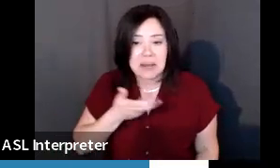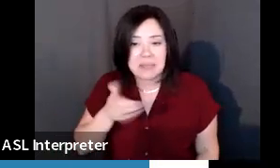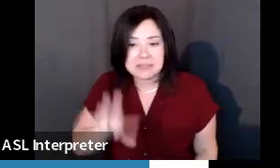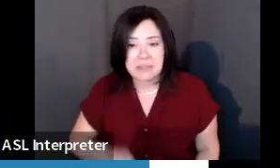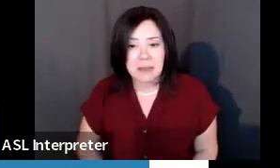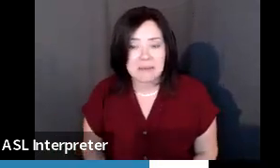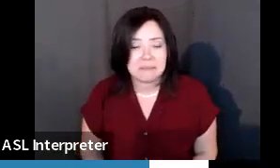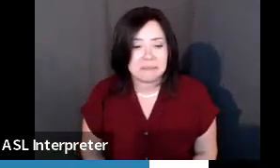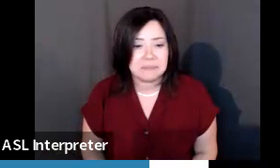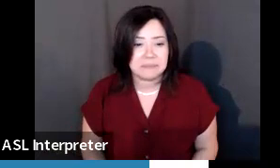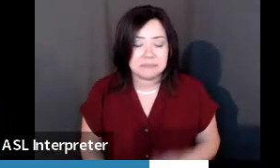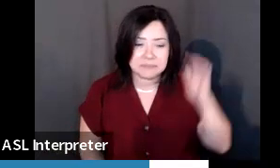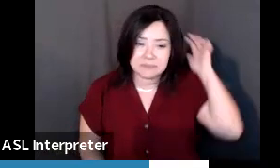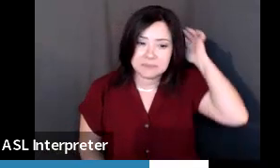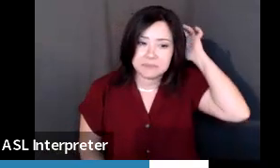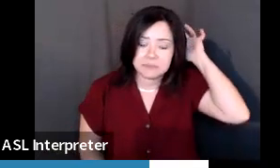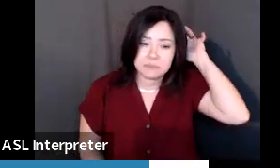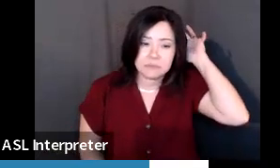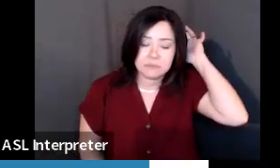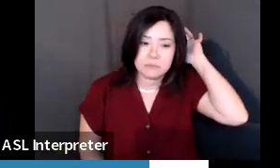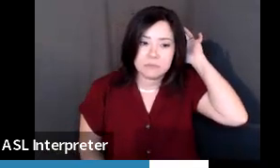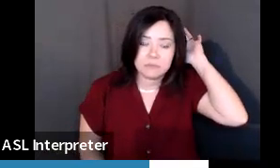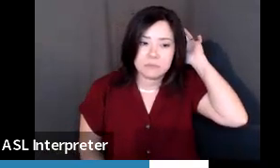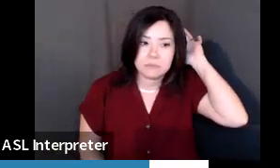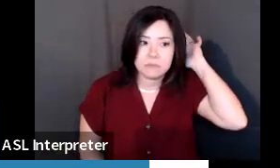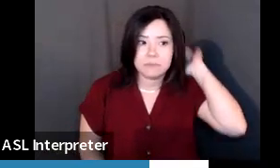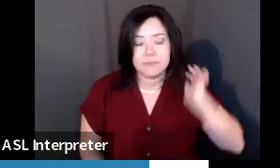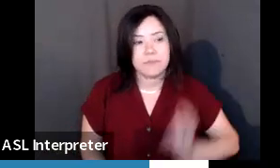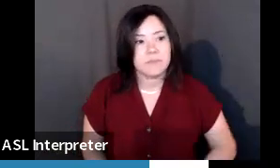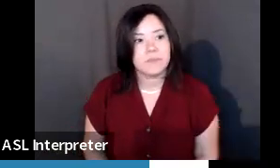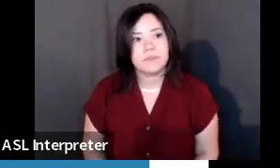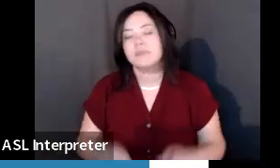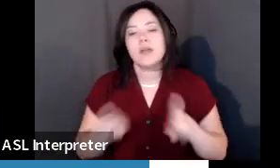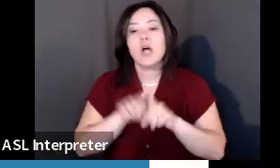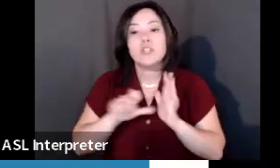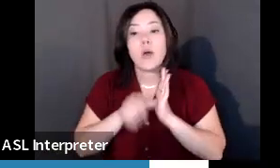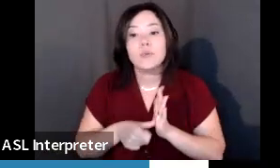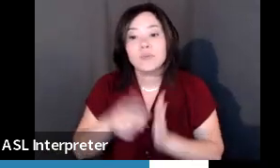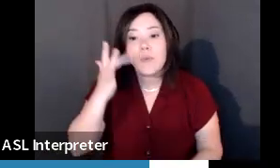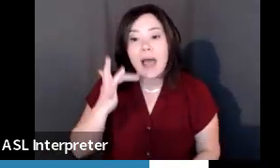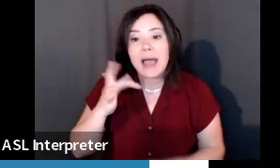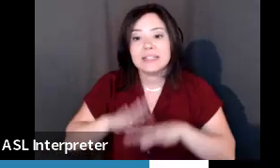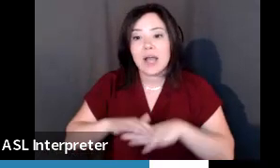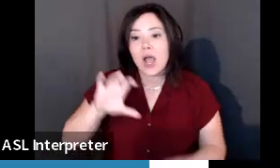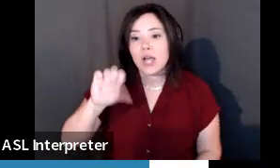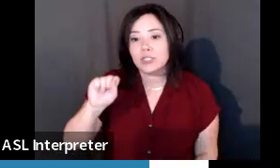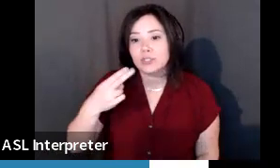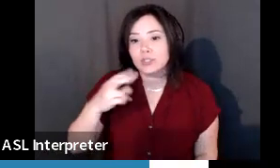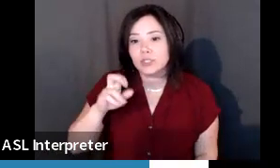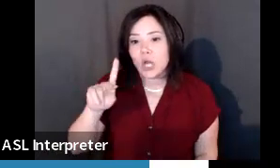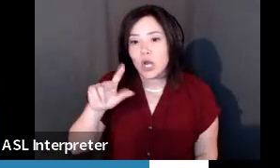that. And then one of the things that I want to highlight, because it was on Shark Tank and we have it in our